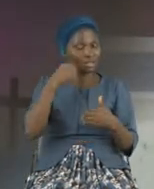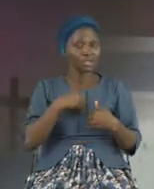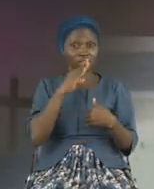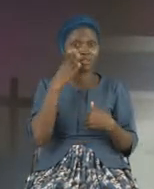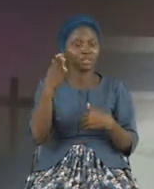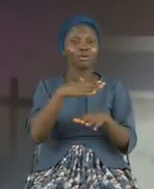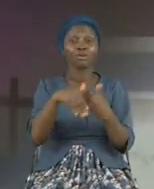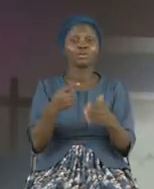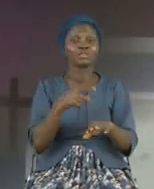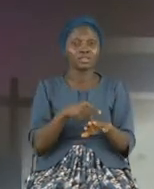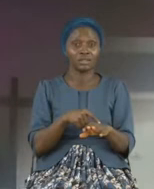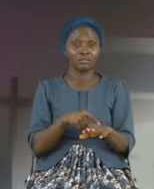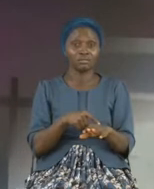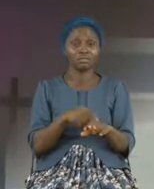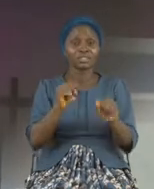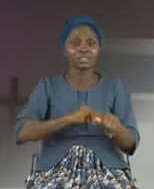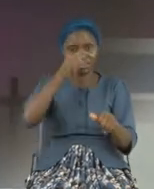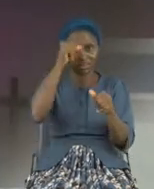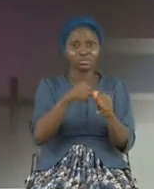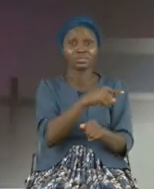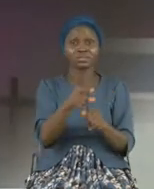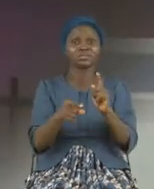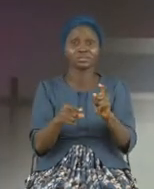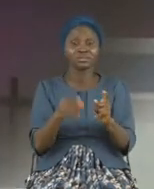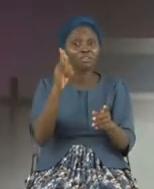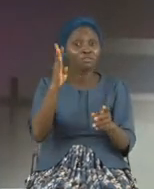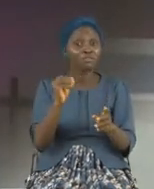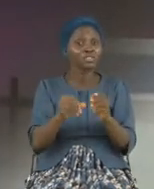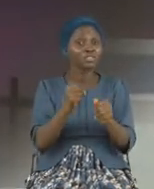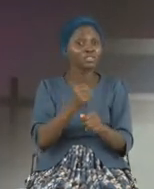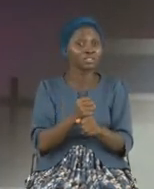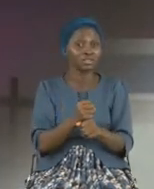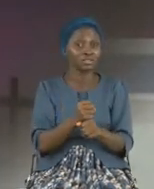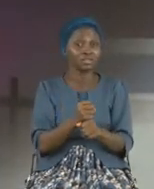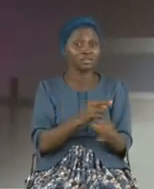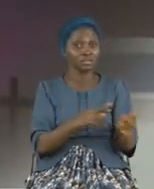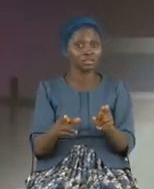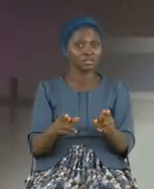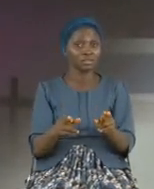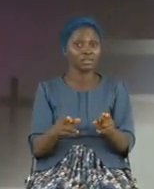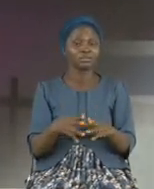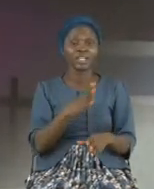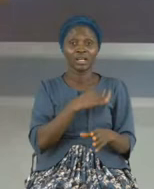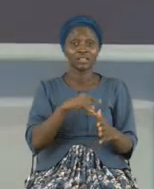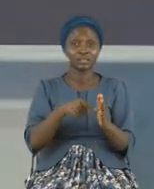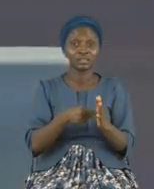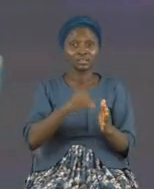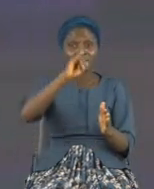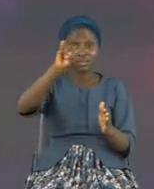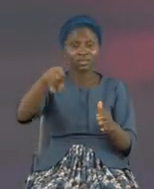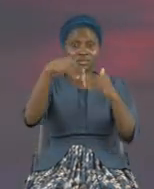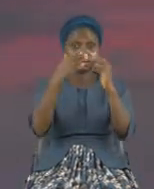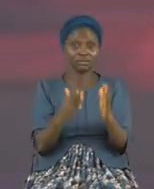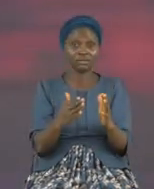40 years of age already, and this Jerusalem, the man had been